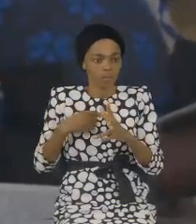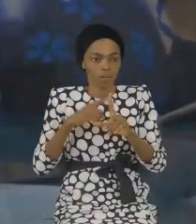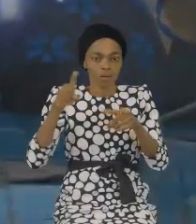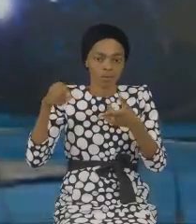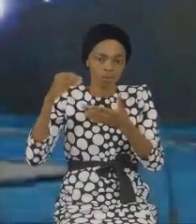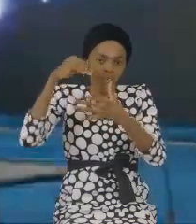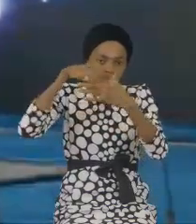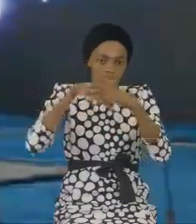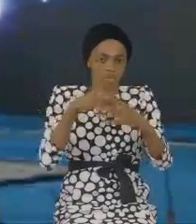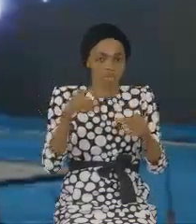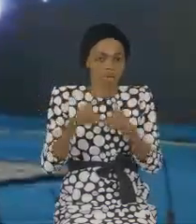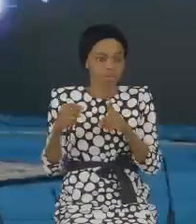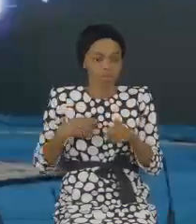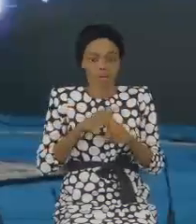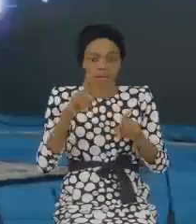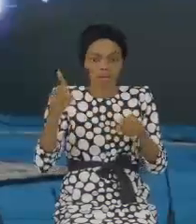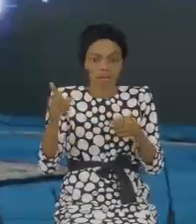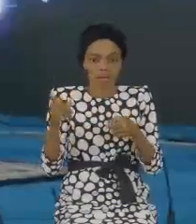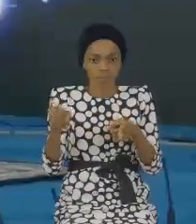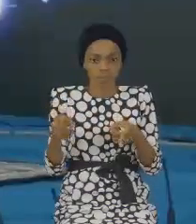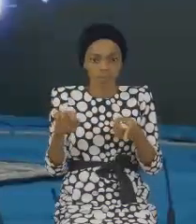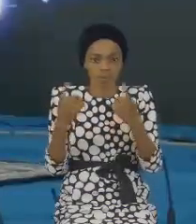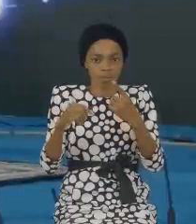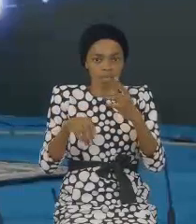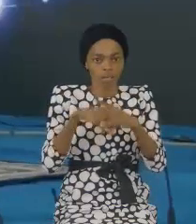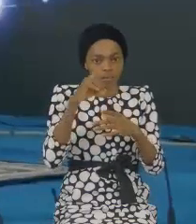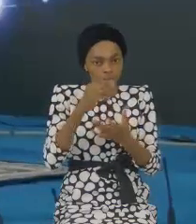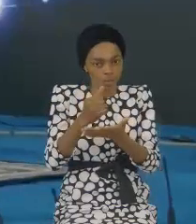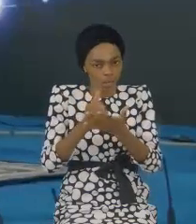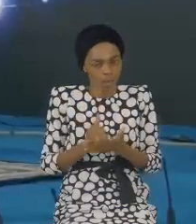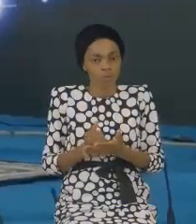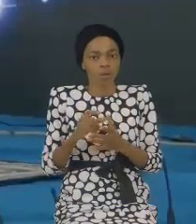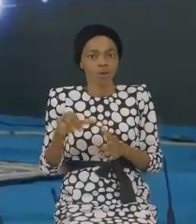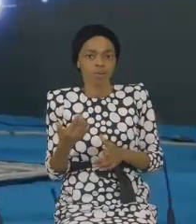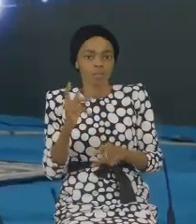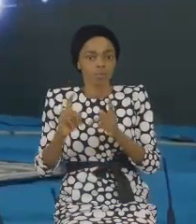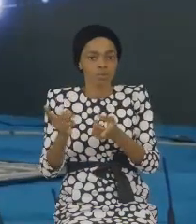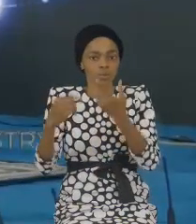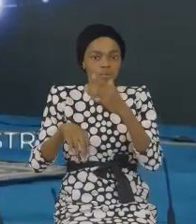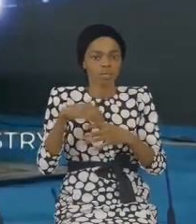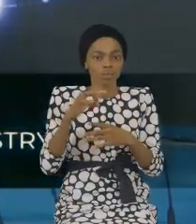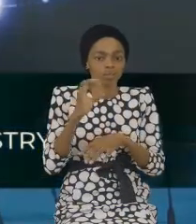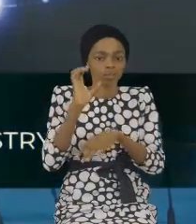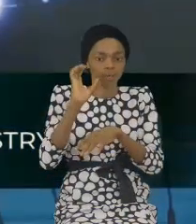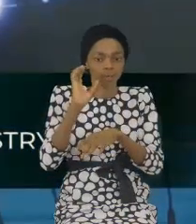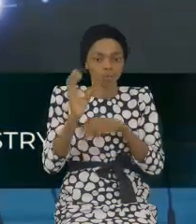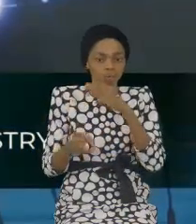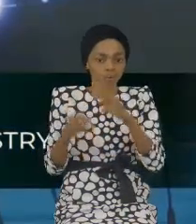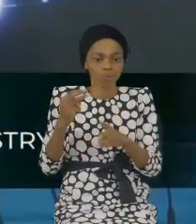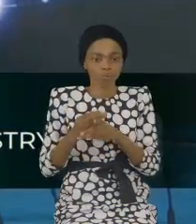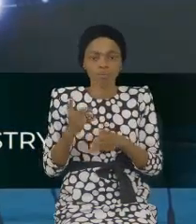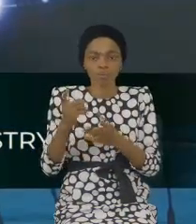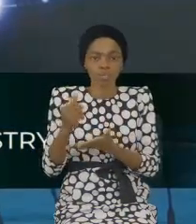you have come out, you help other people too to come out of the world, out of Egypt, out of